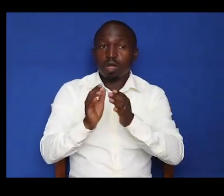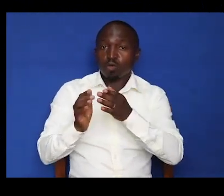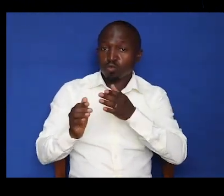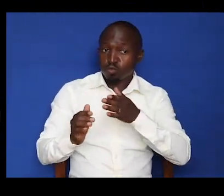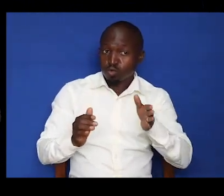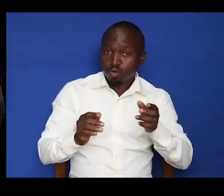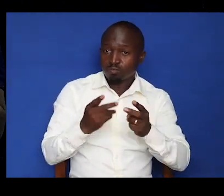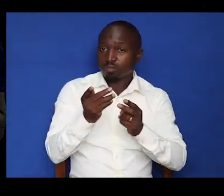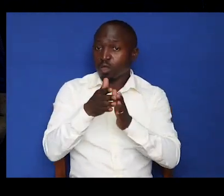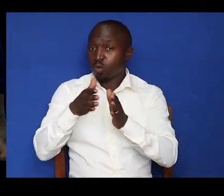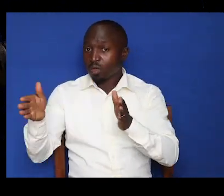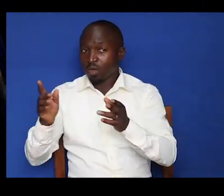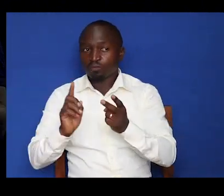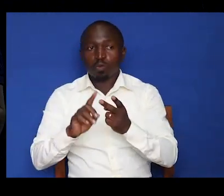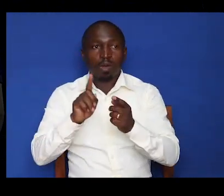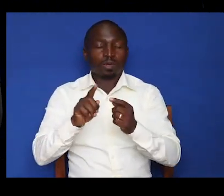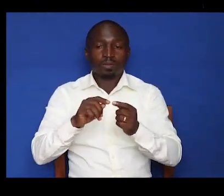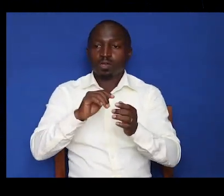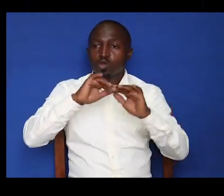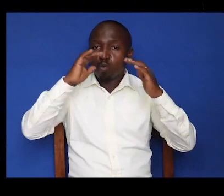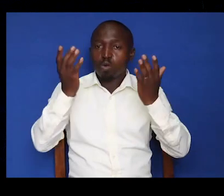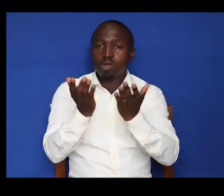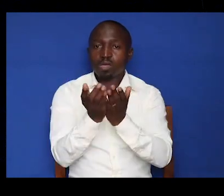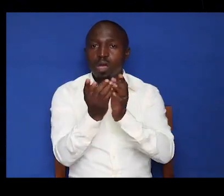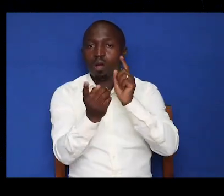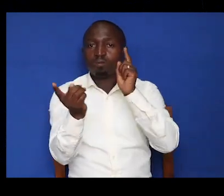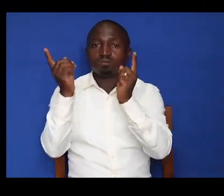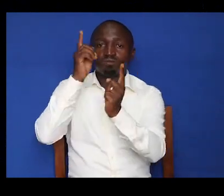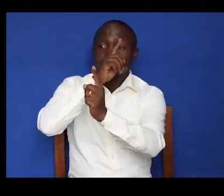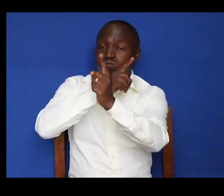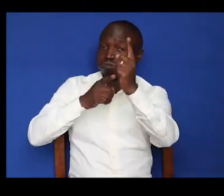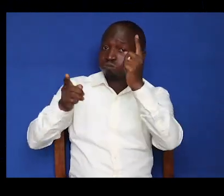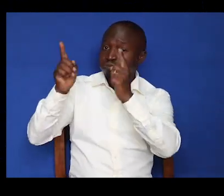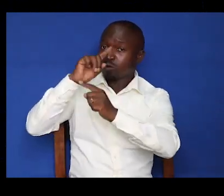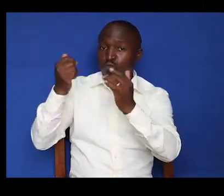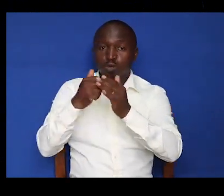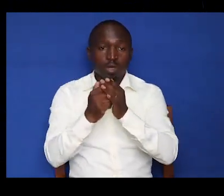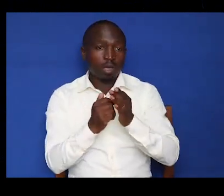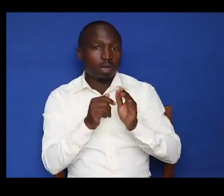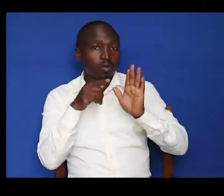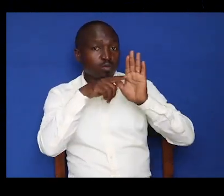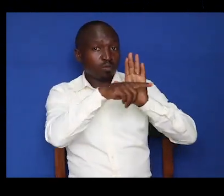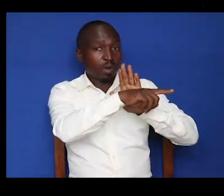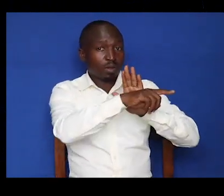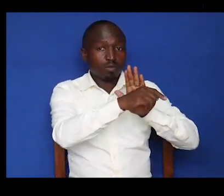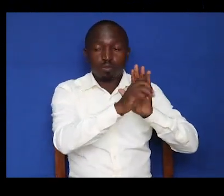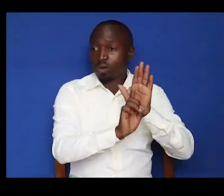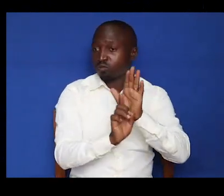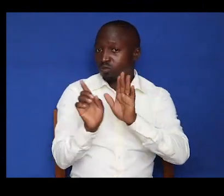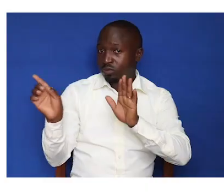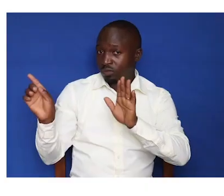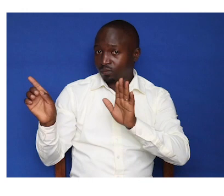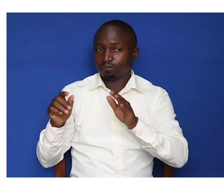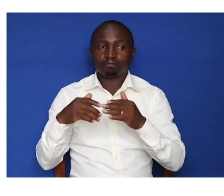Earth rotates from west to east. So, my dear students, I remind you, the question we